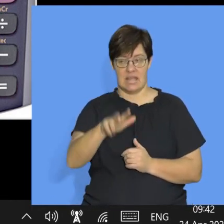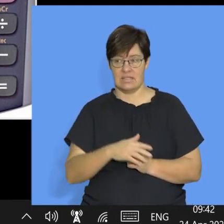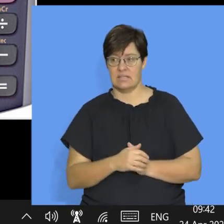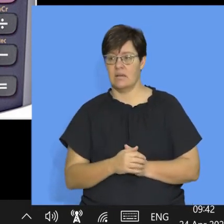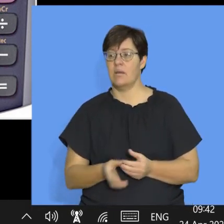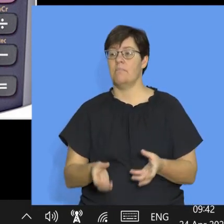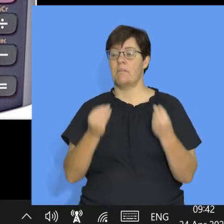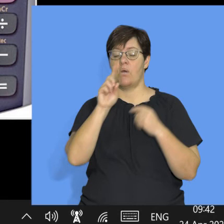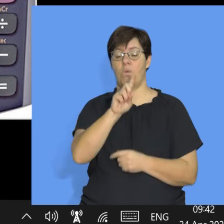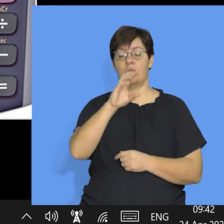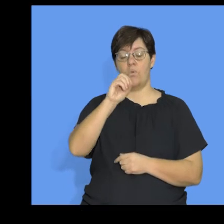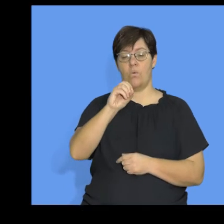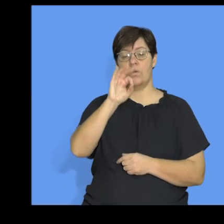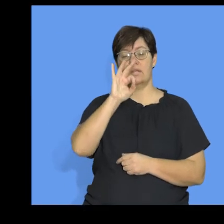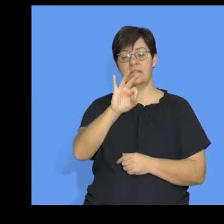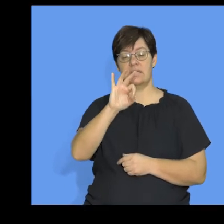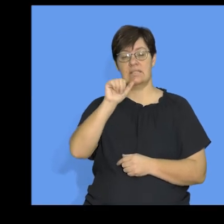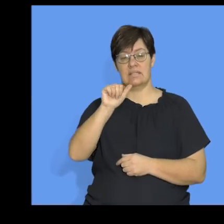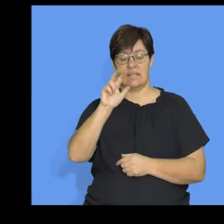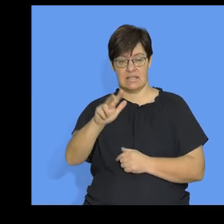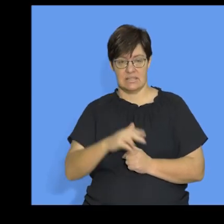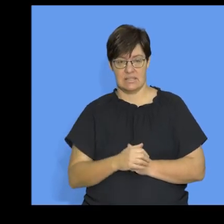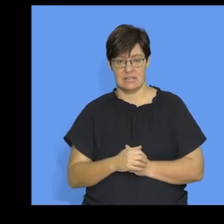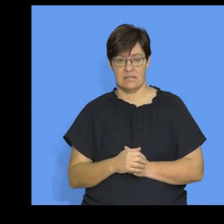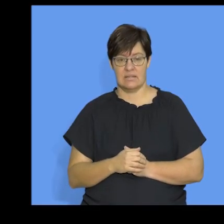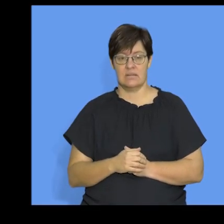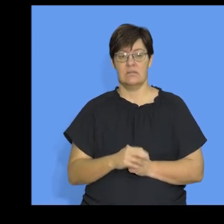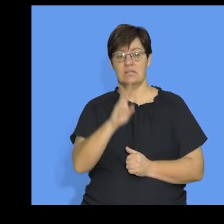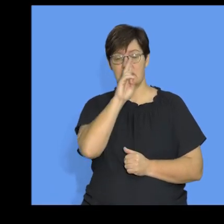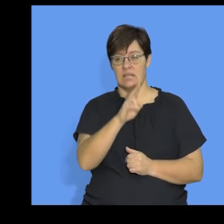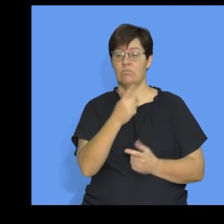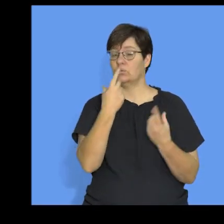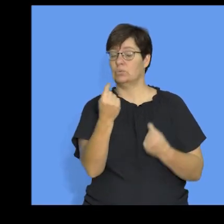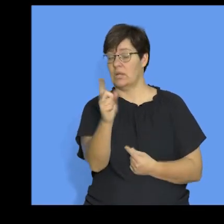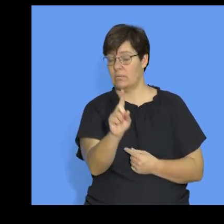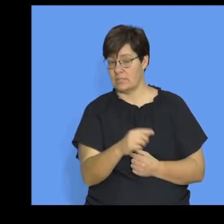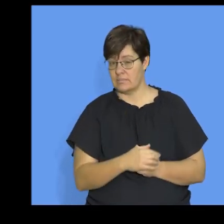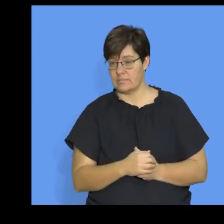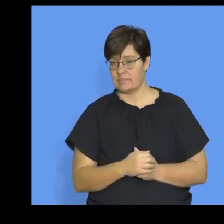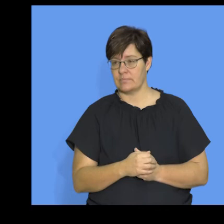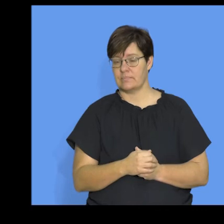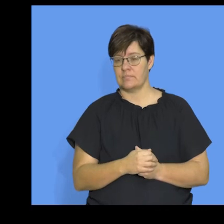of 10368. So watch here. This is what we're doing now.